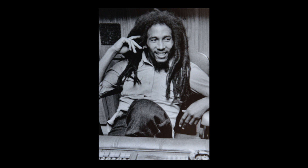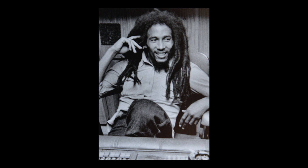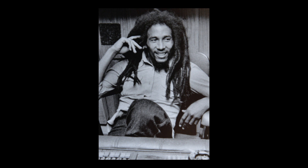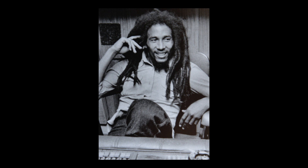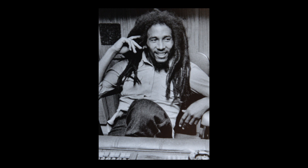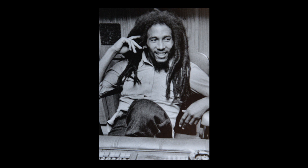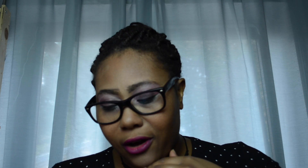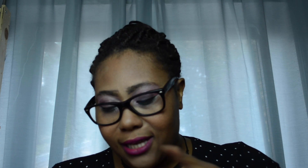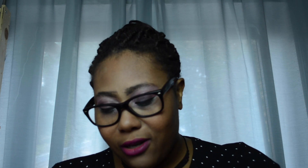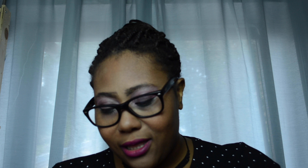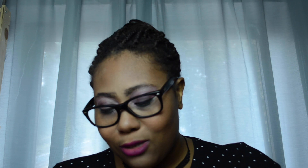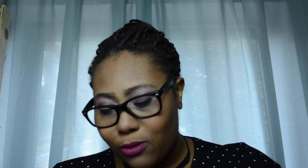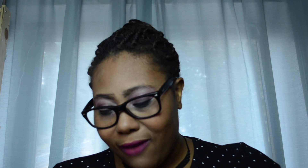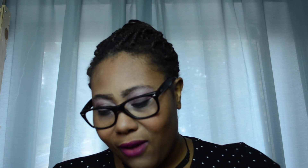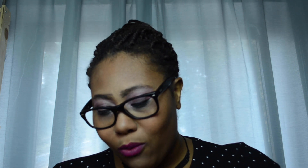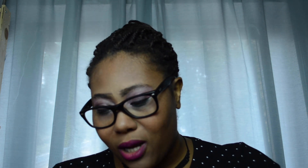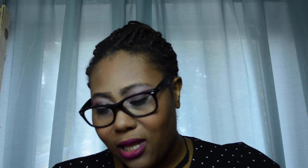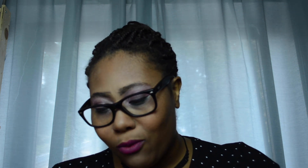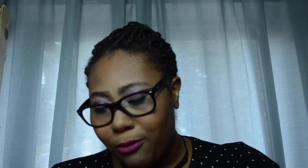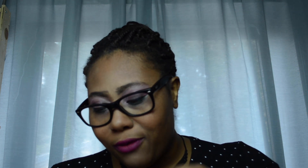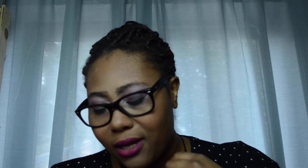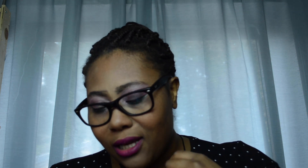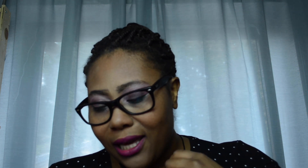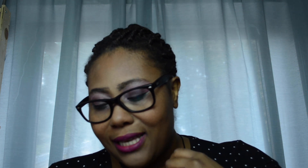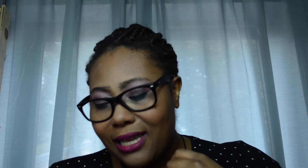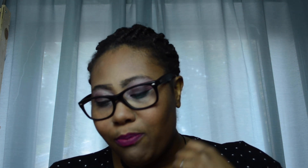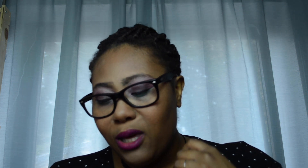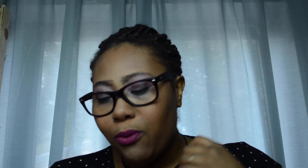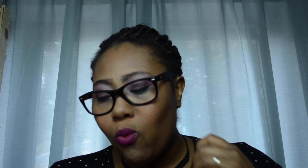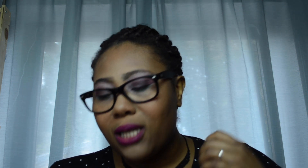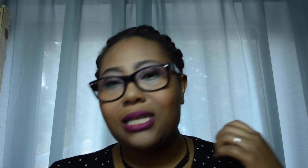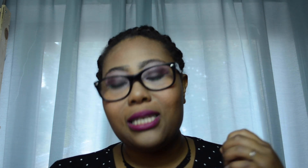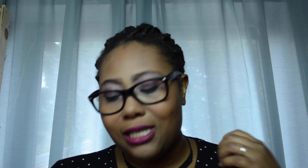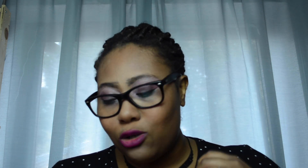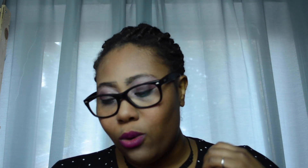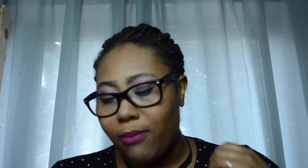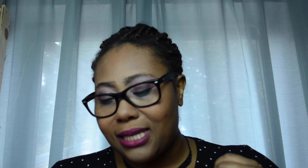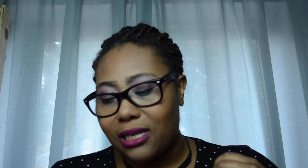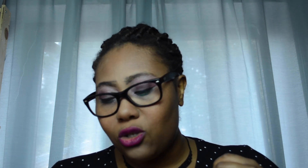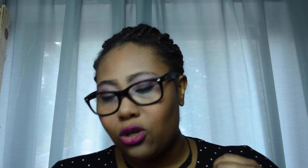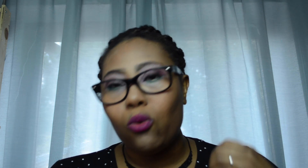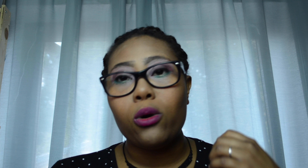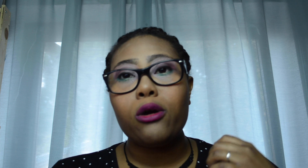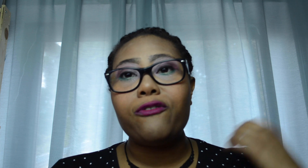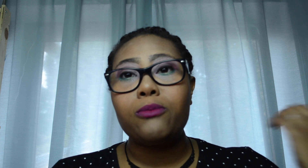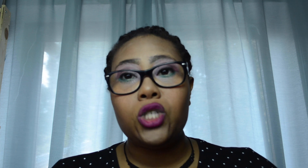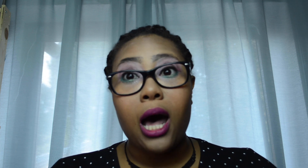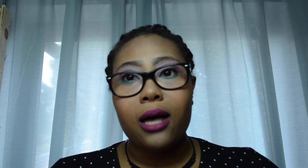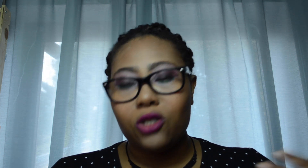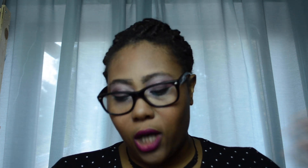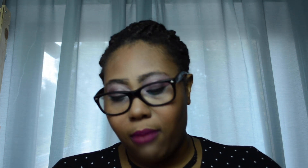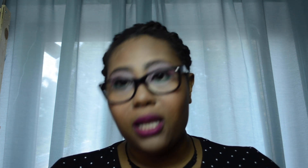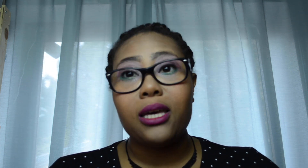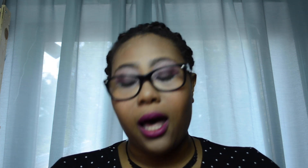beautiful, beautiful. Okay, so this was my favorite one, and then we'll move on. He said, people want to listen to a message. Word from